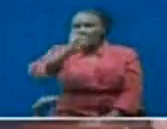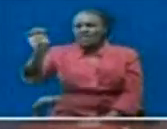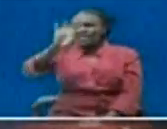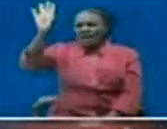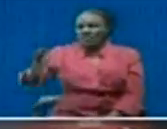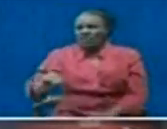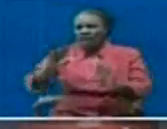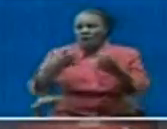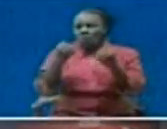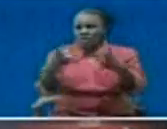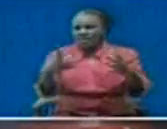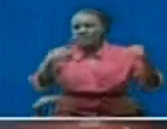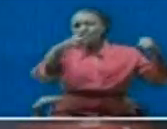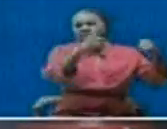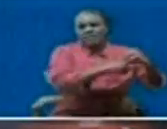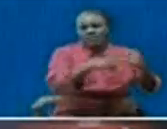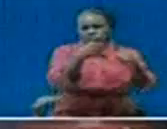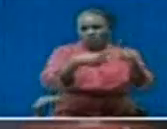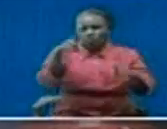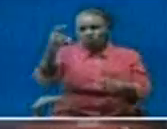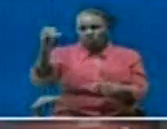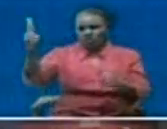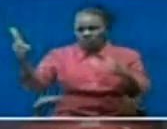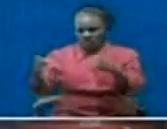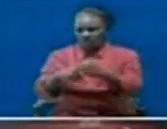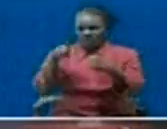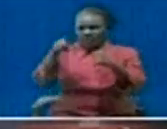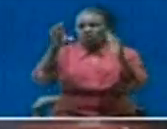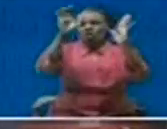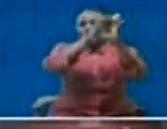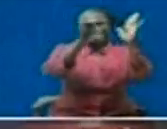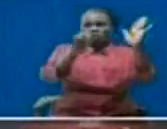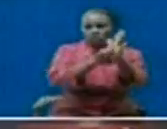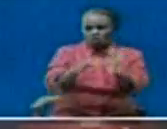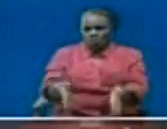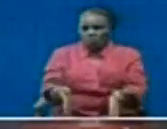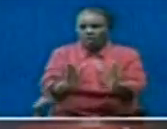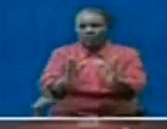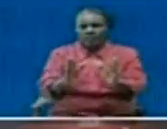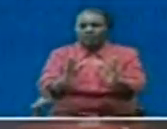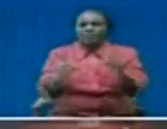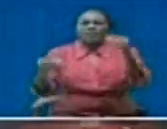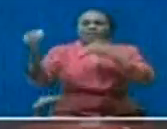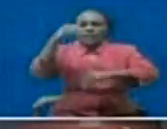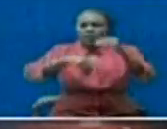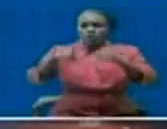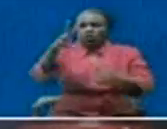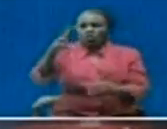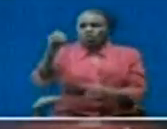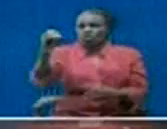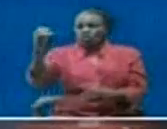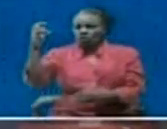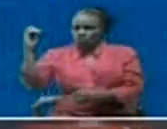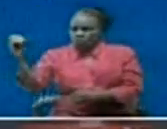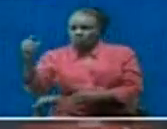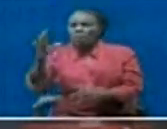had 7 referenda from 2000. All of them have been constitutional in nature. Why I mentioned the year 2000 is because most